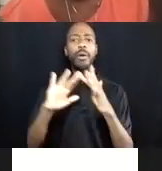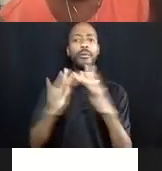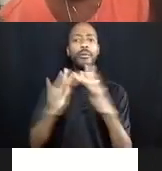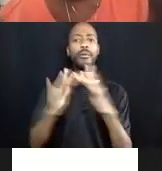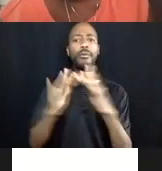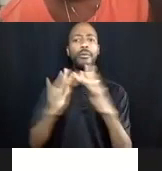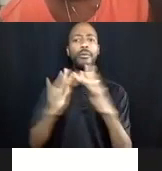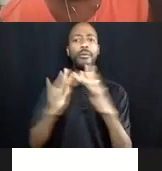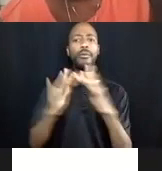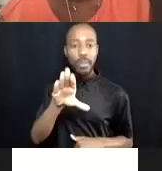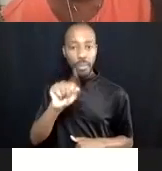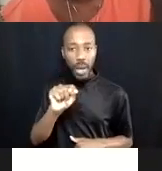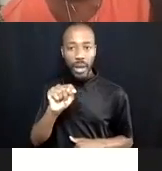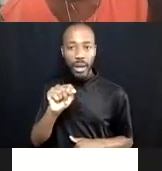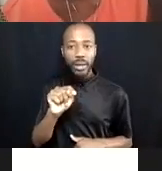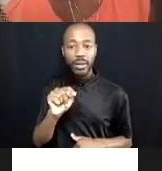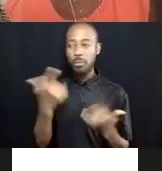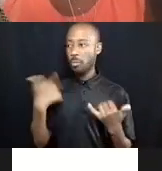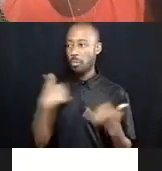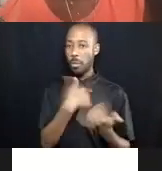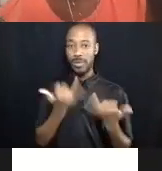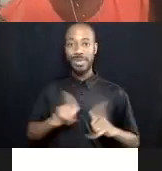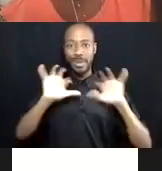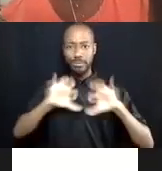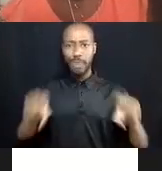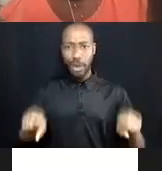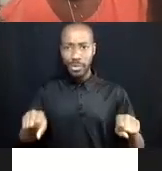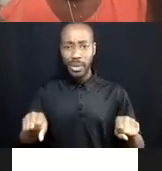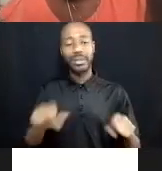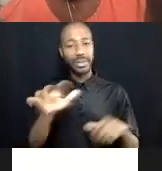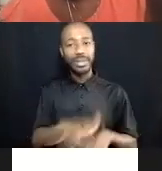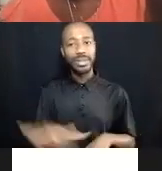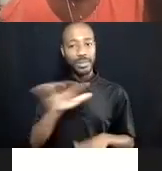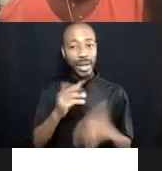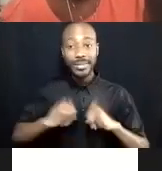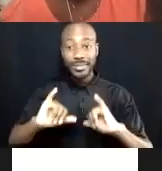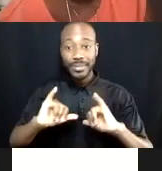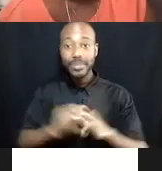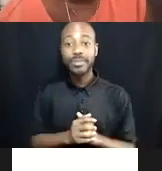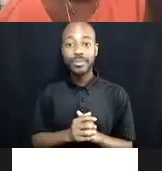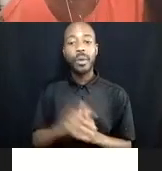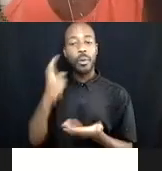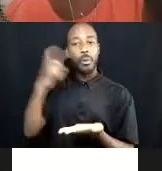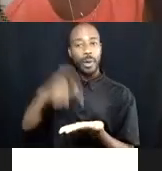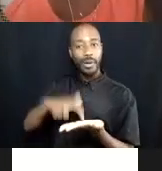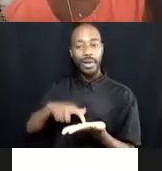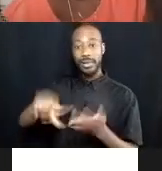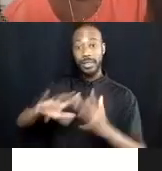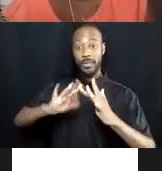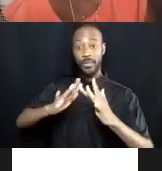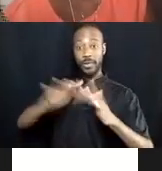occupying space still. In recognizing that this space, like this virtual space,